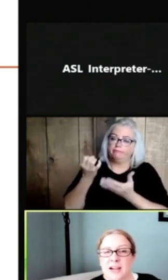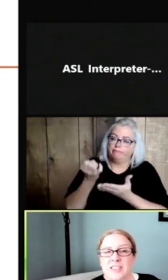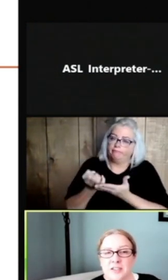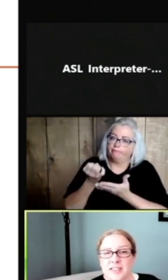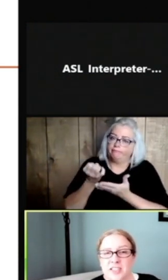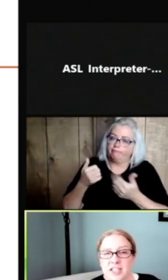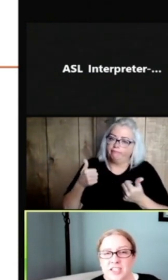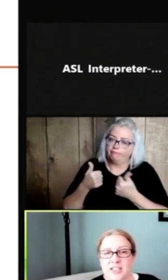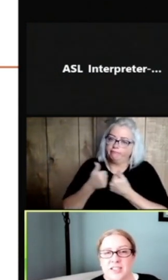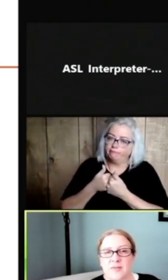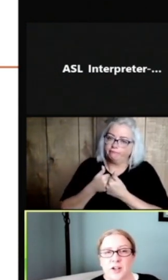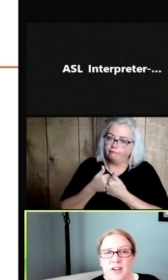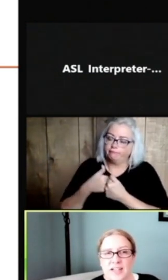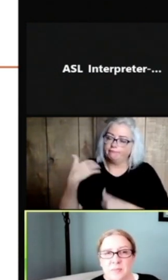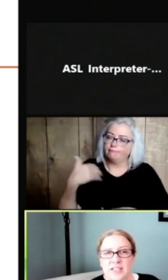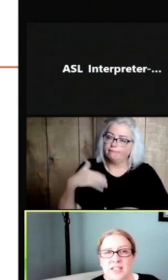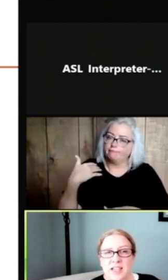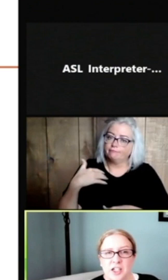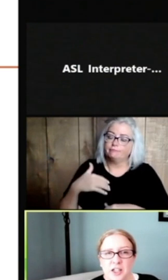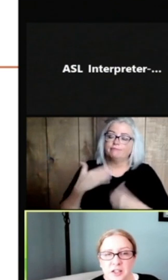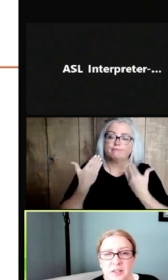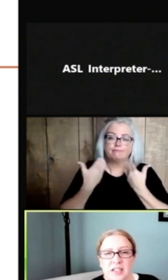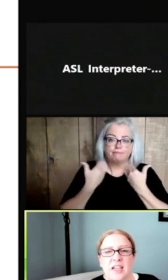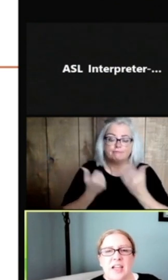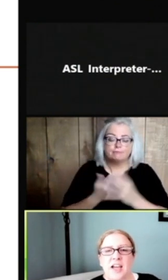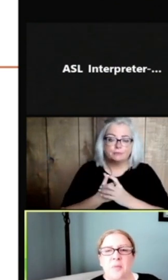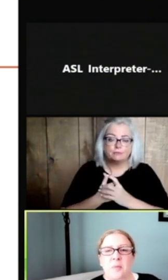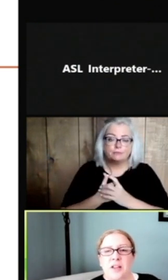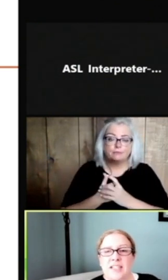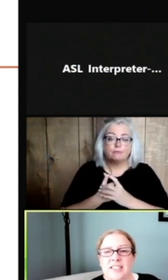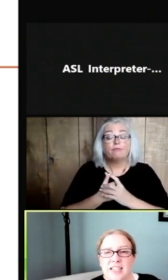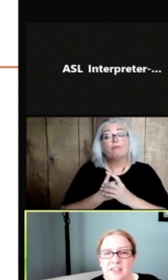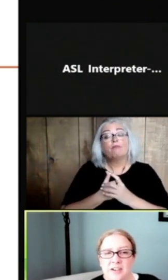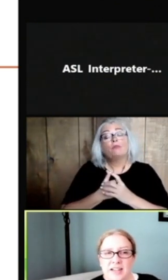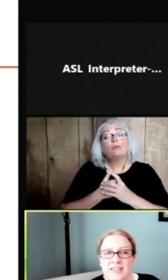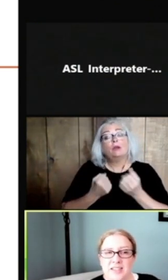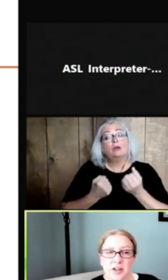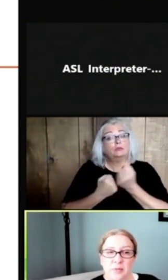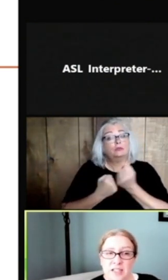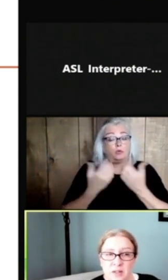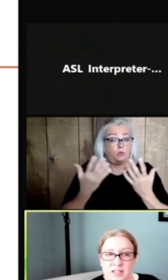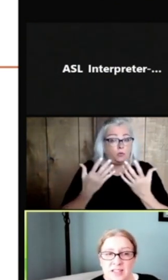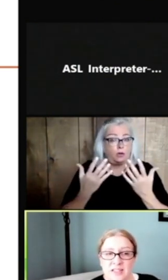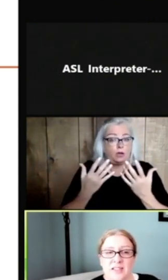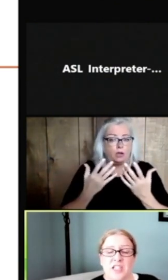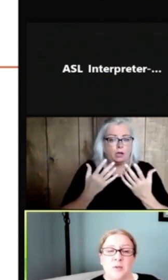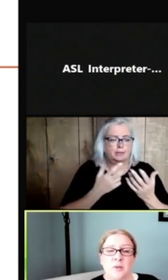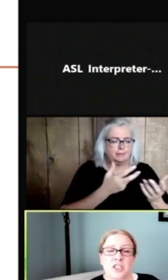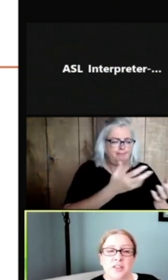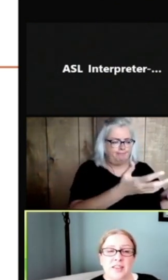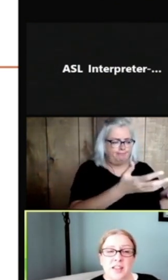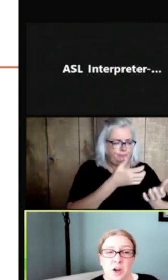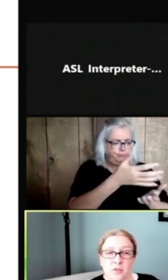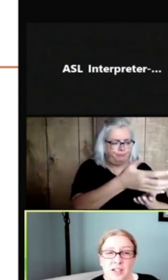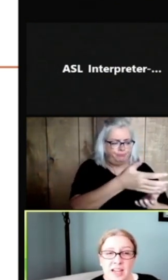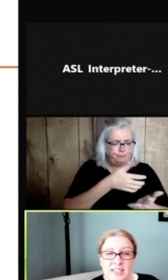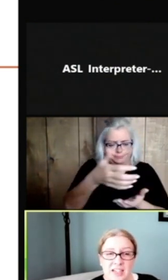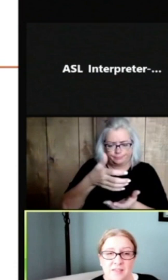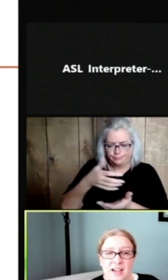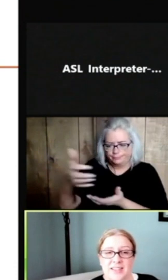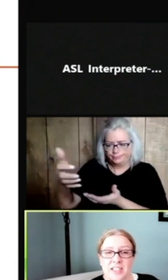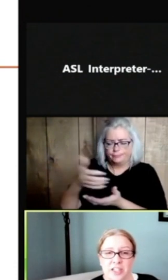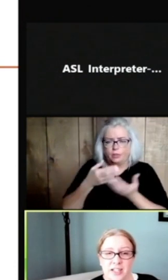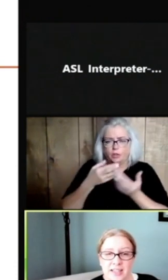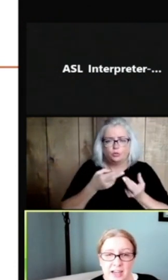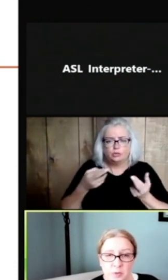So practical suggestions for investment include pulling together necessary resources to ensure that the